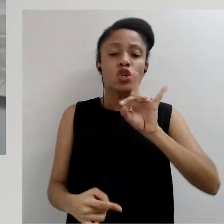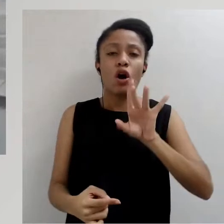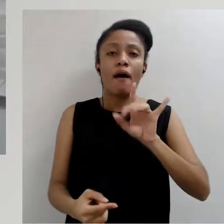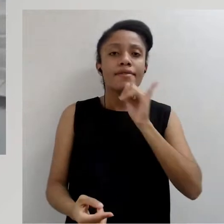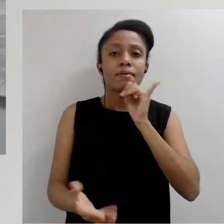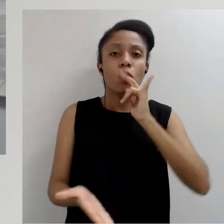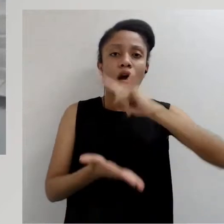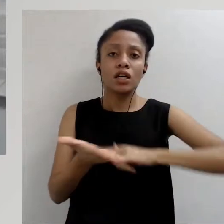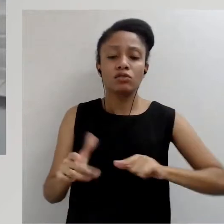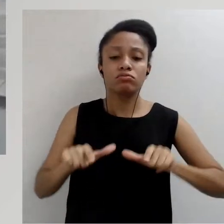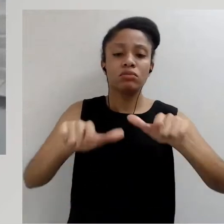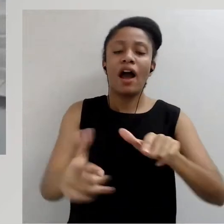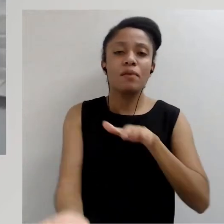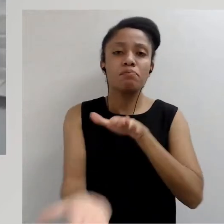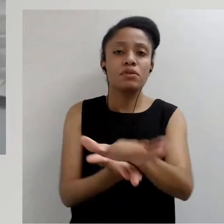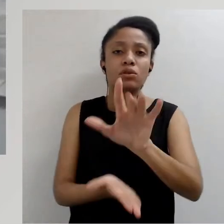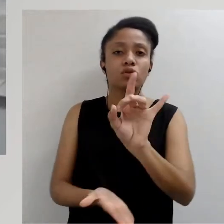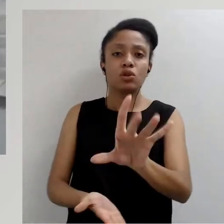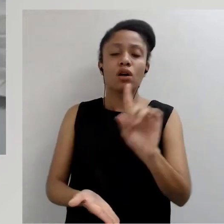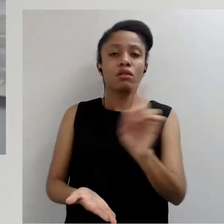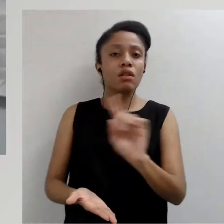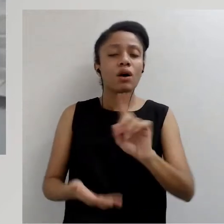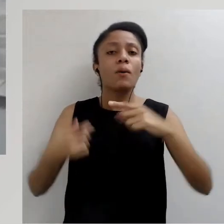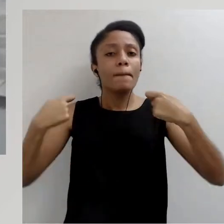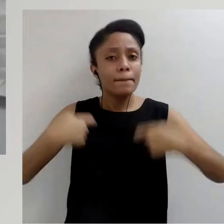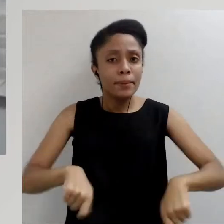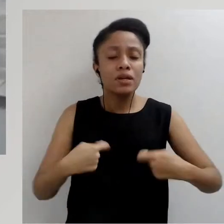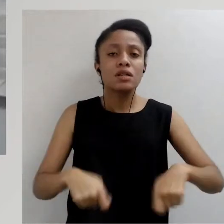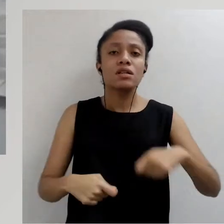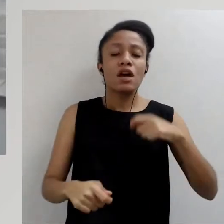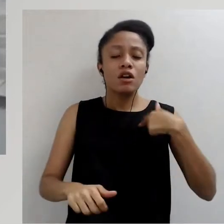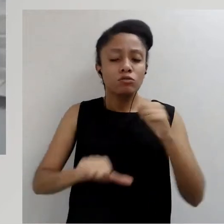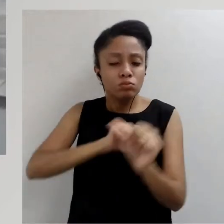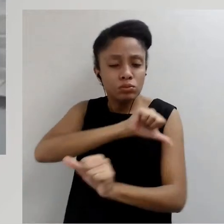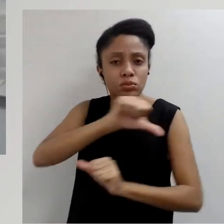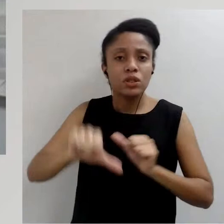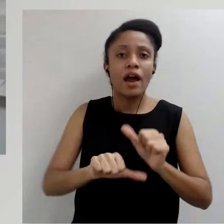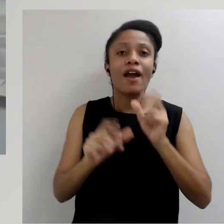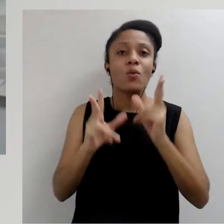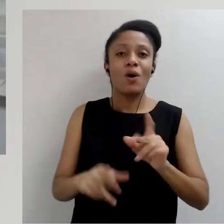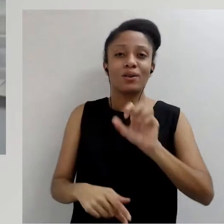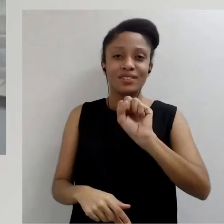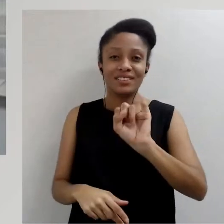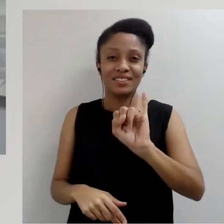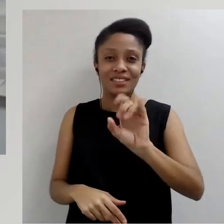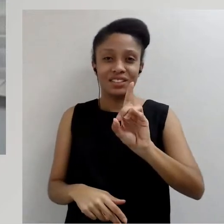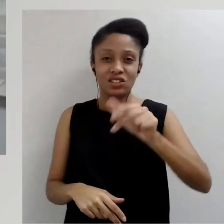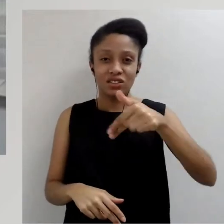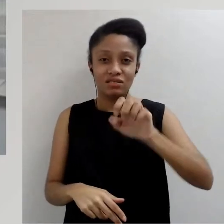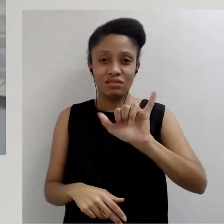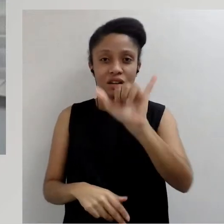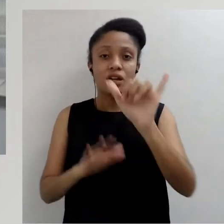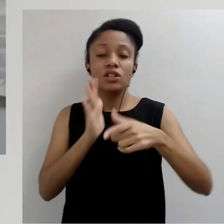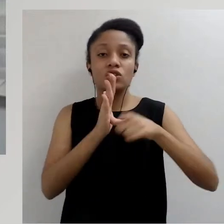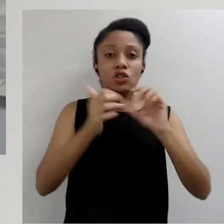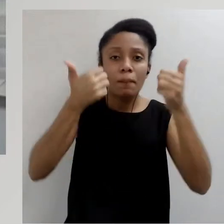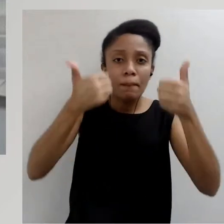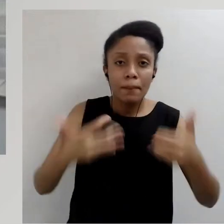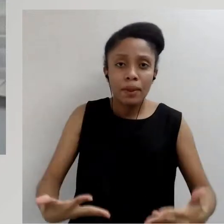talk to the clients. It's not only receiving files and printing. You see the investments that we have with Sidney to